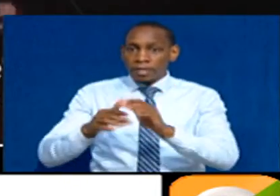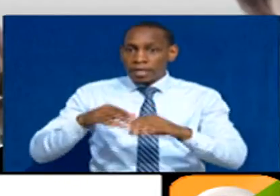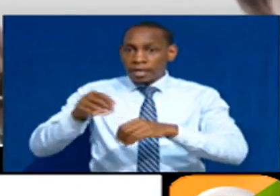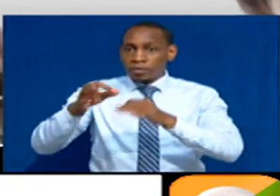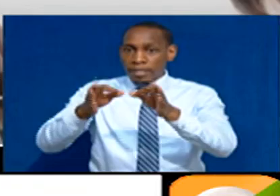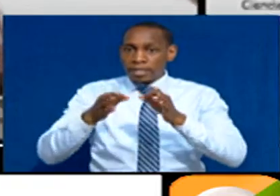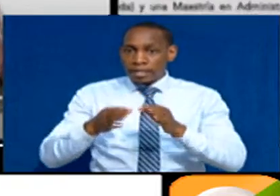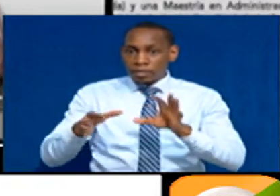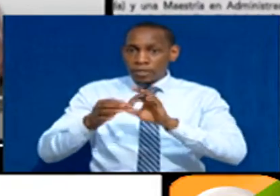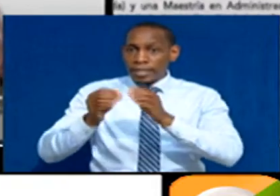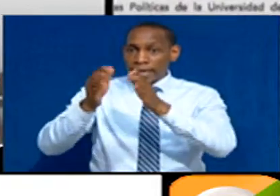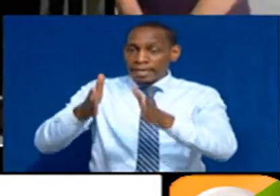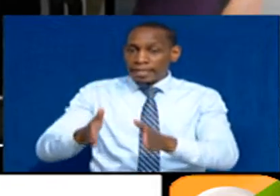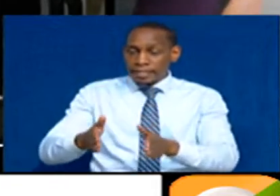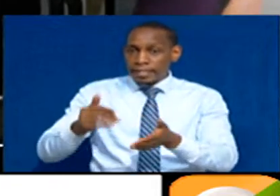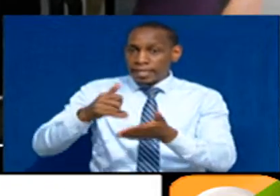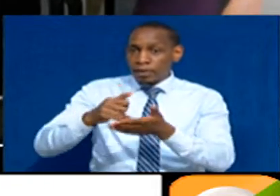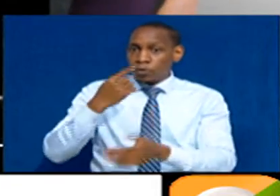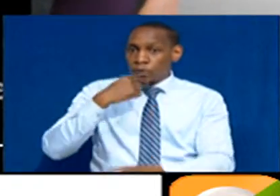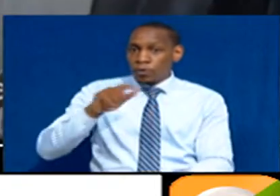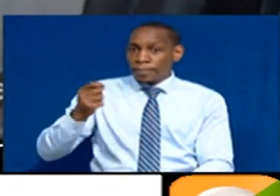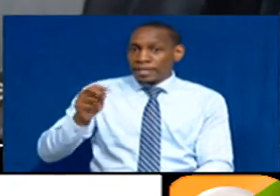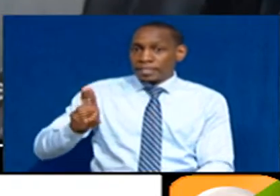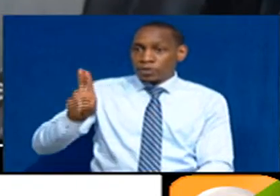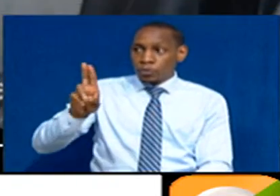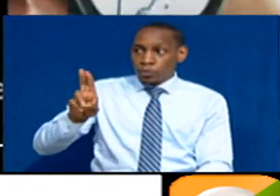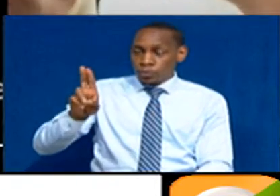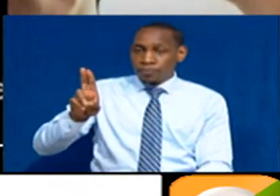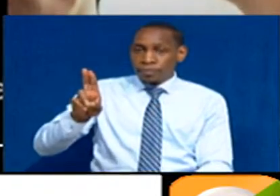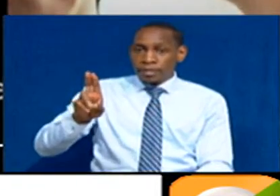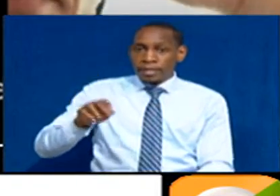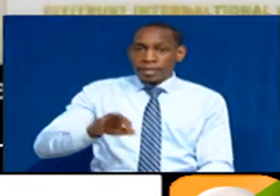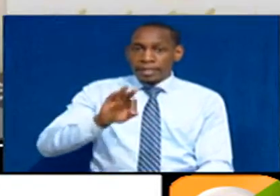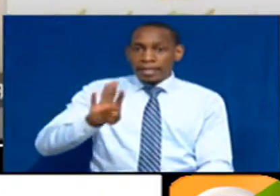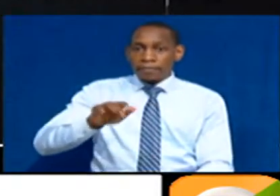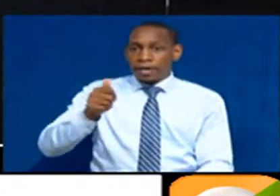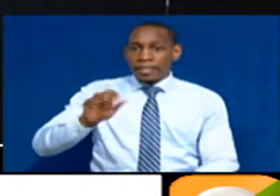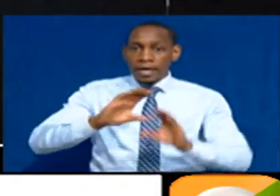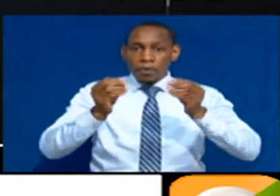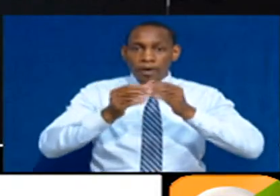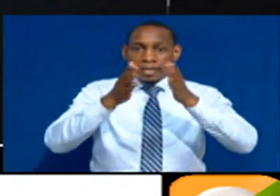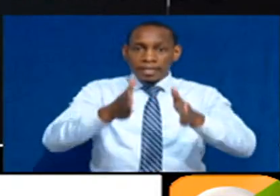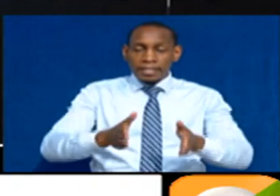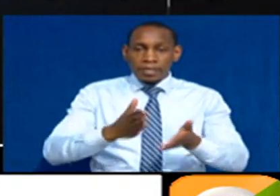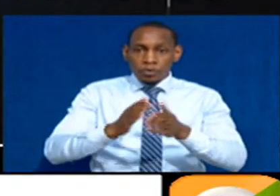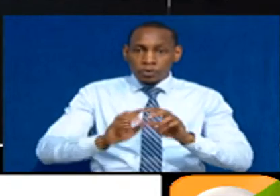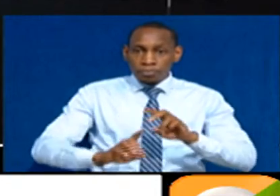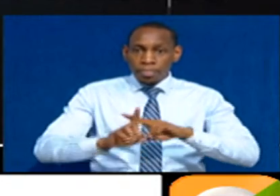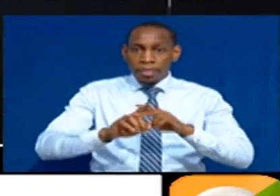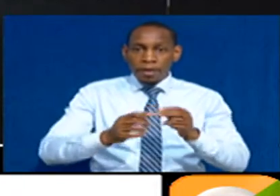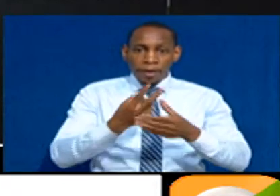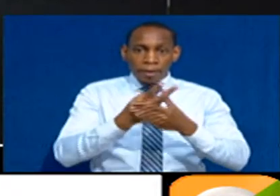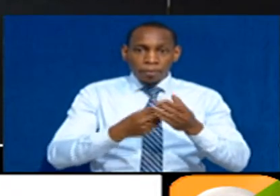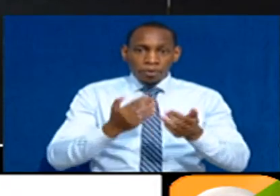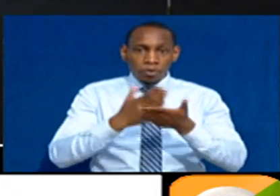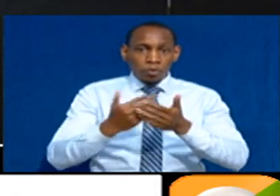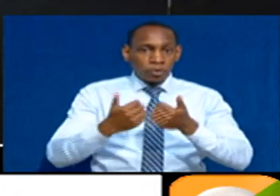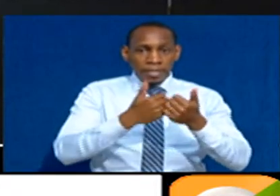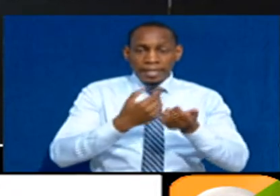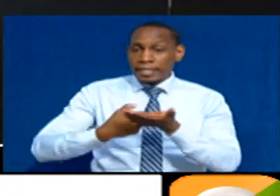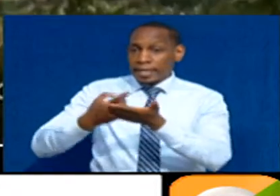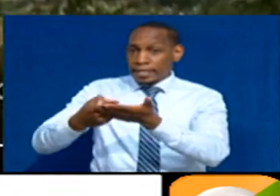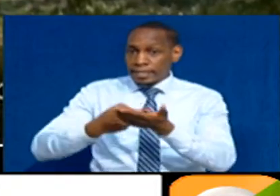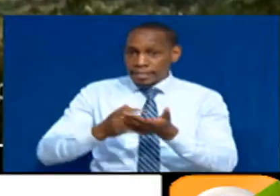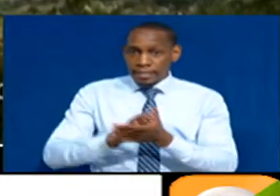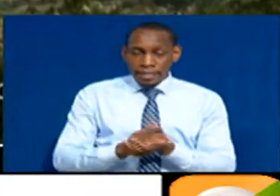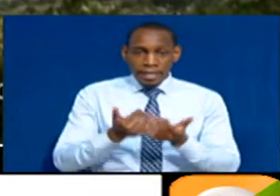accounts associated with leaders that include President Uhuru Kenyatta and 34 other world leaders has kicked up both a storm and a